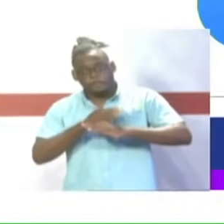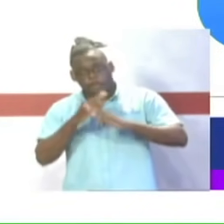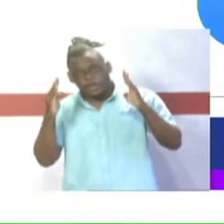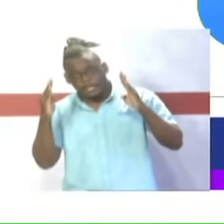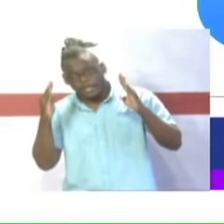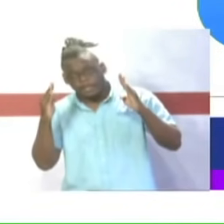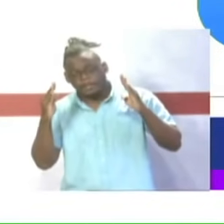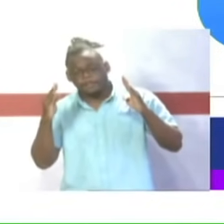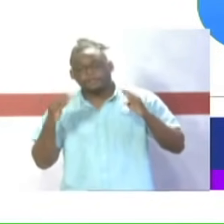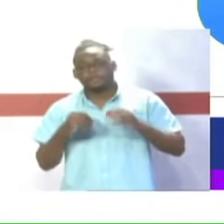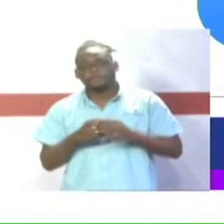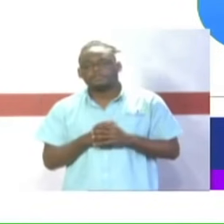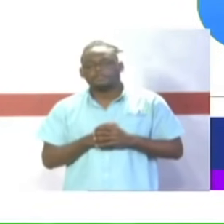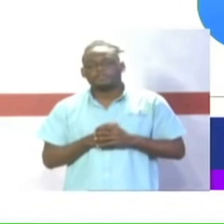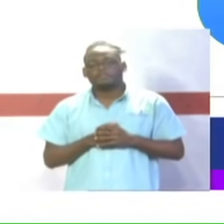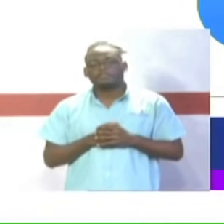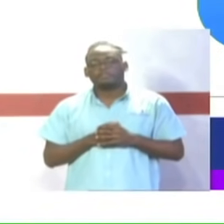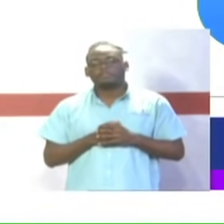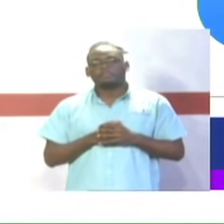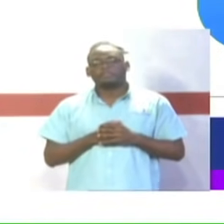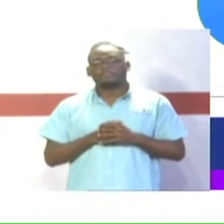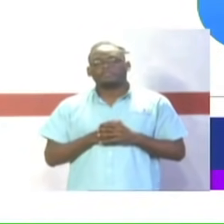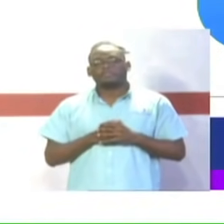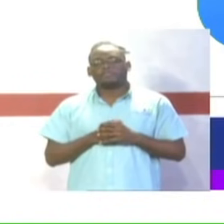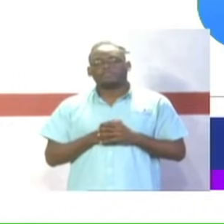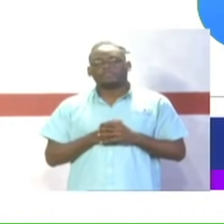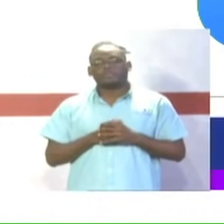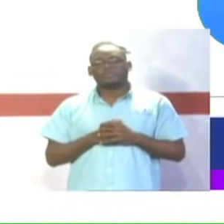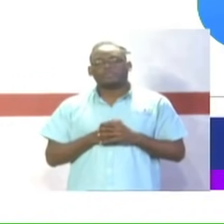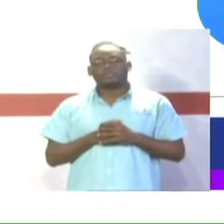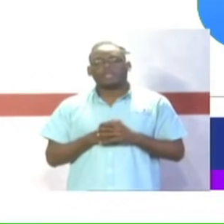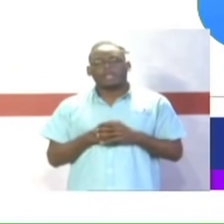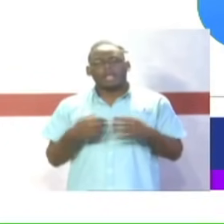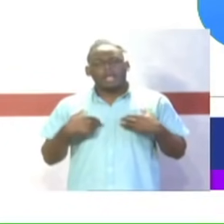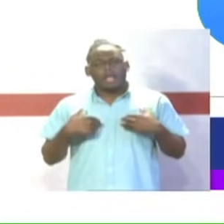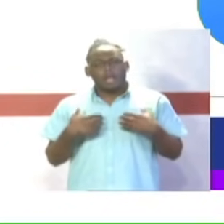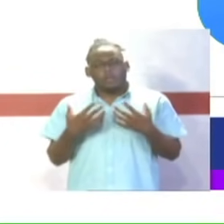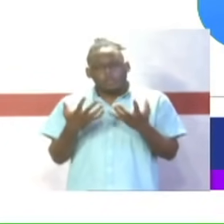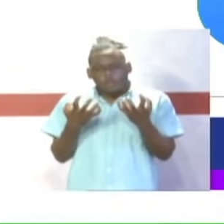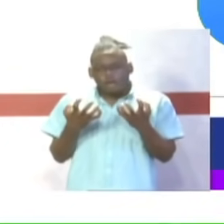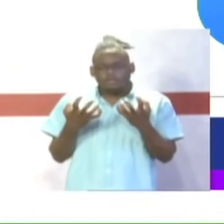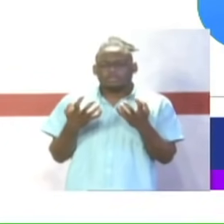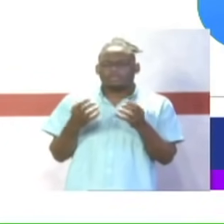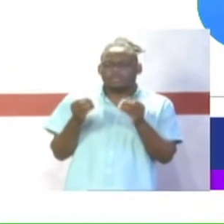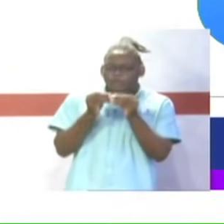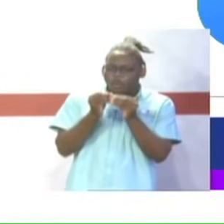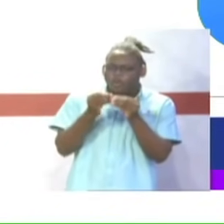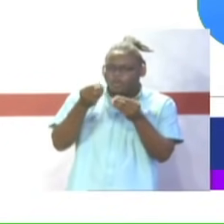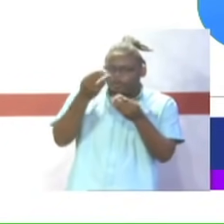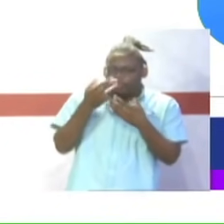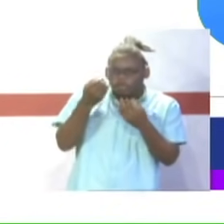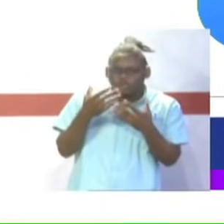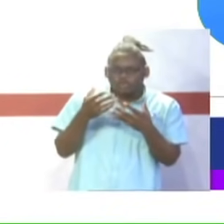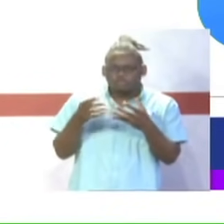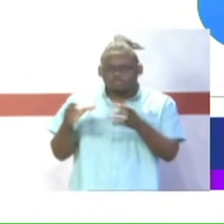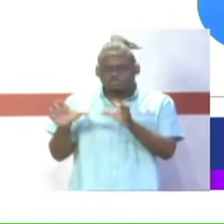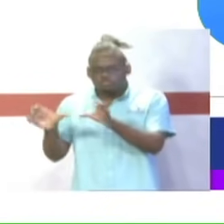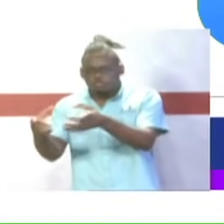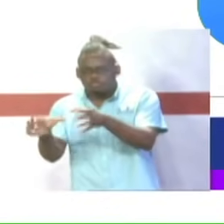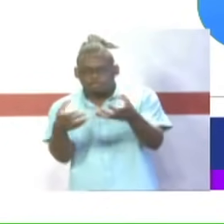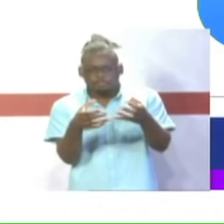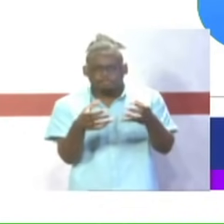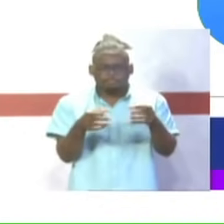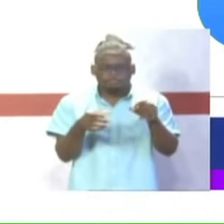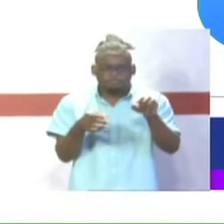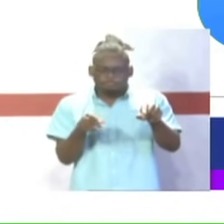from TV6 here. I just wanted a bit more information on two particular groups in relation to the third primary dose.